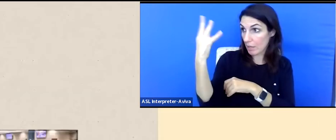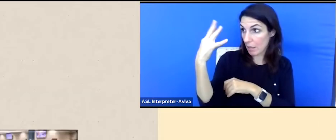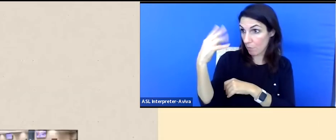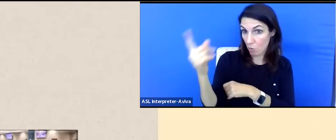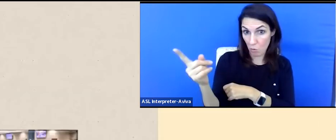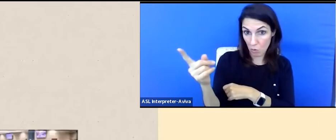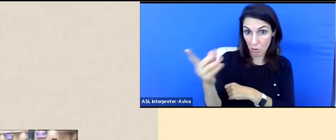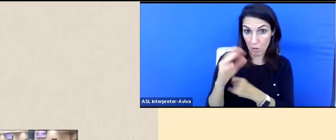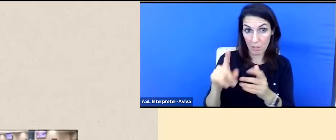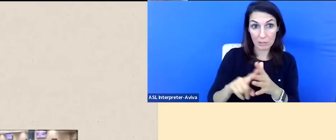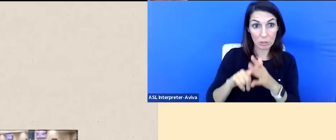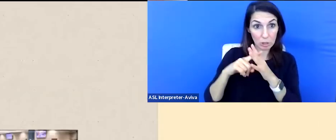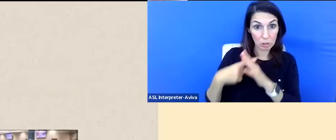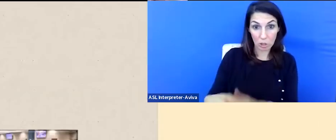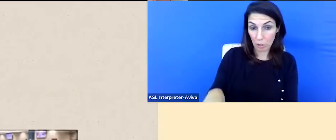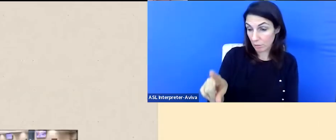and start.